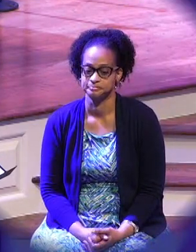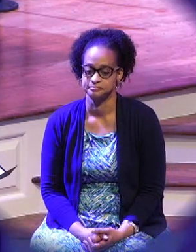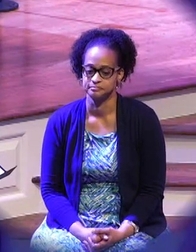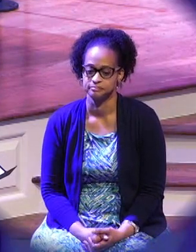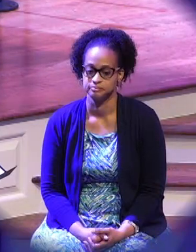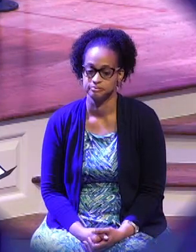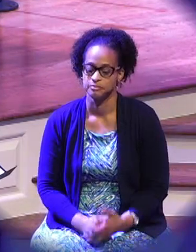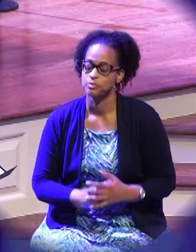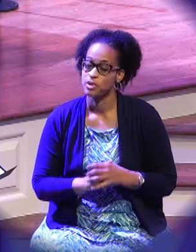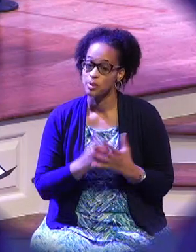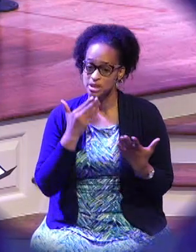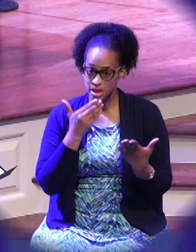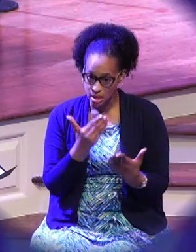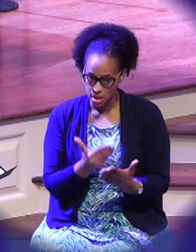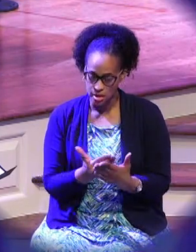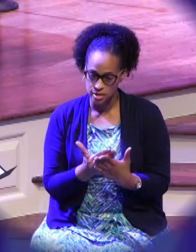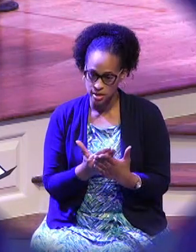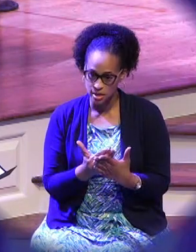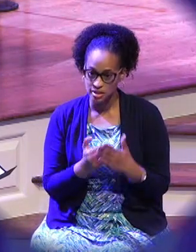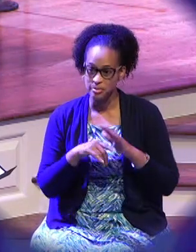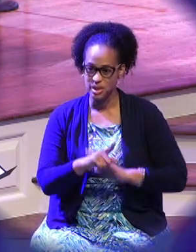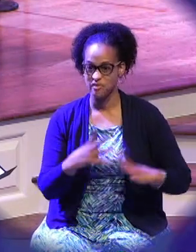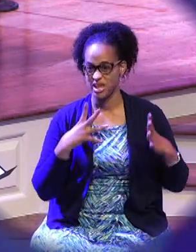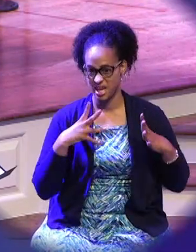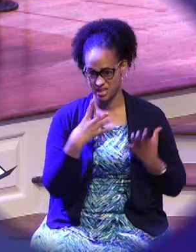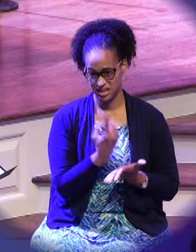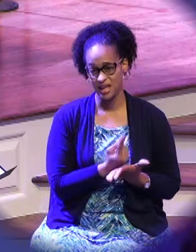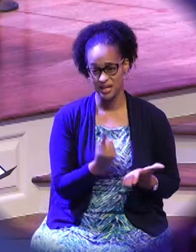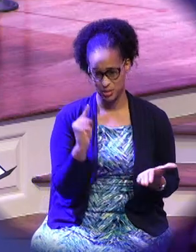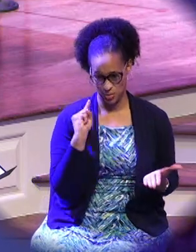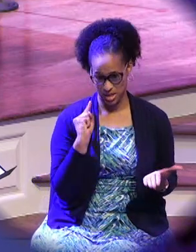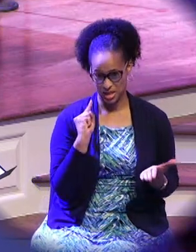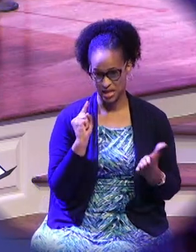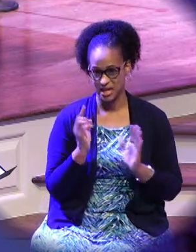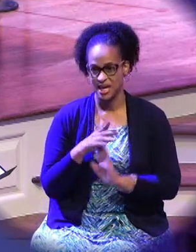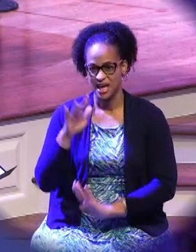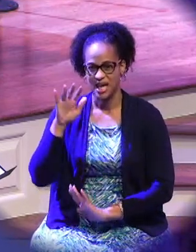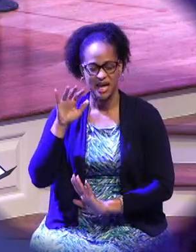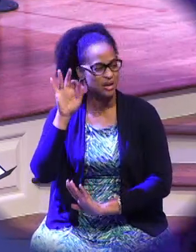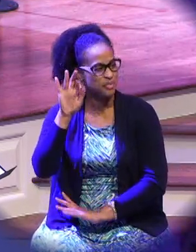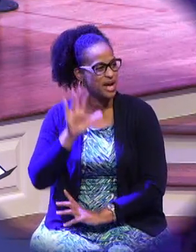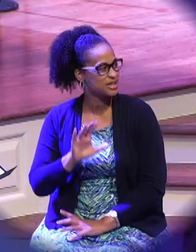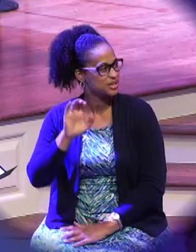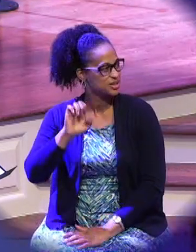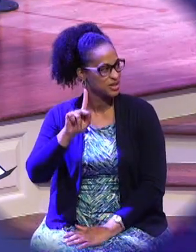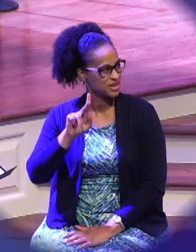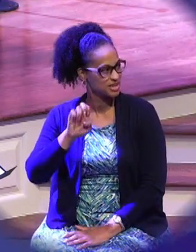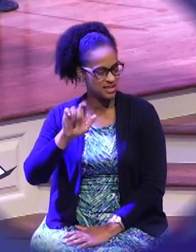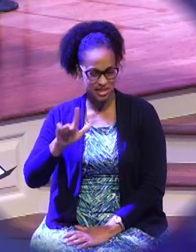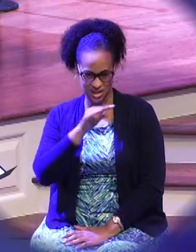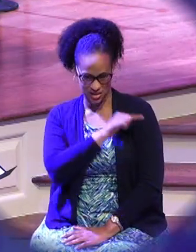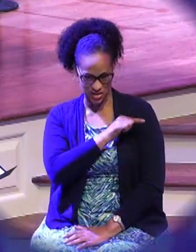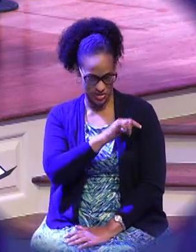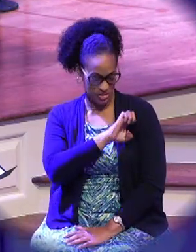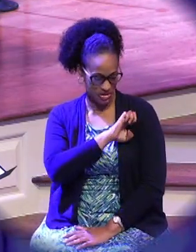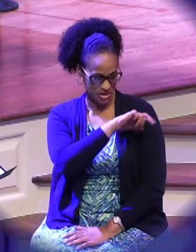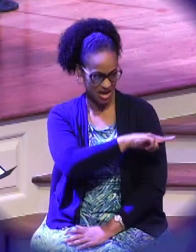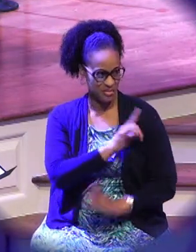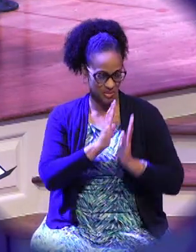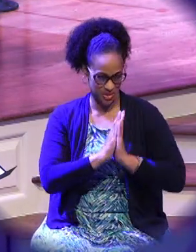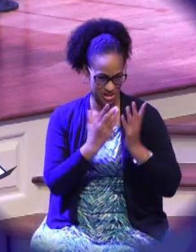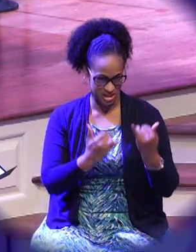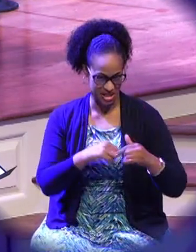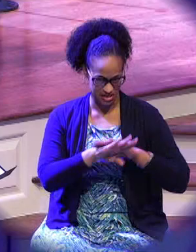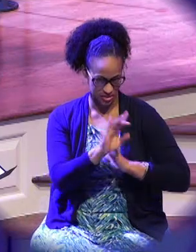Well, it was good to be on vacation last week. Pastor Ezekiel, I am praying that today in